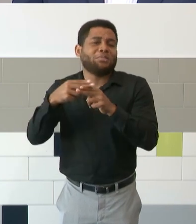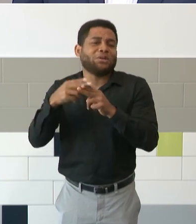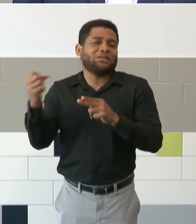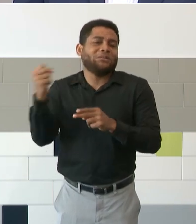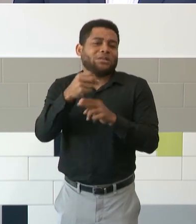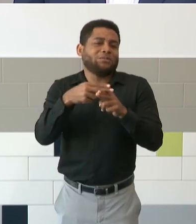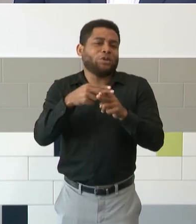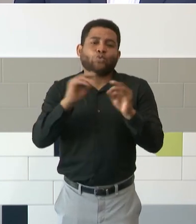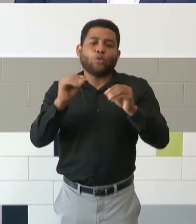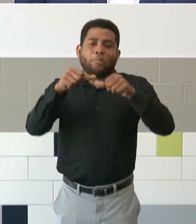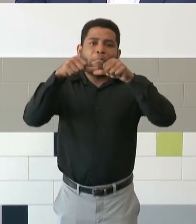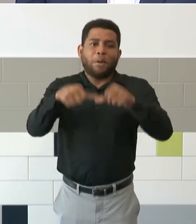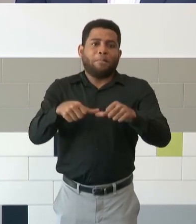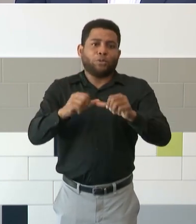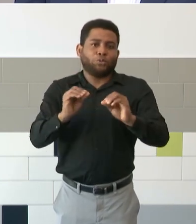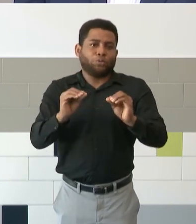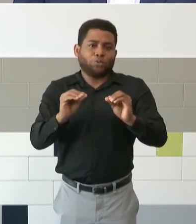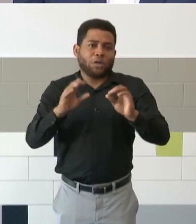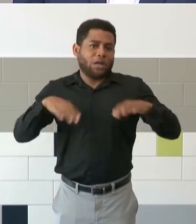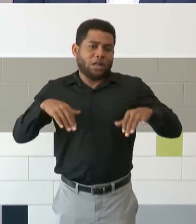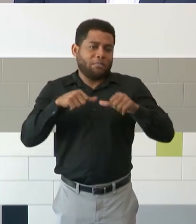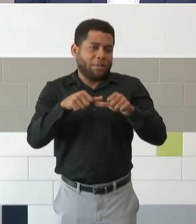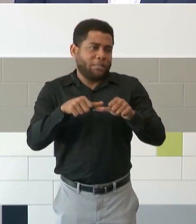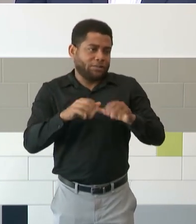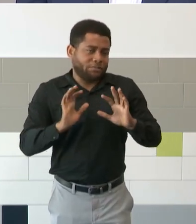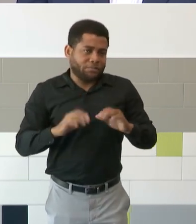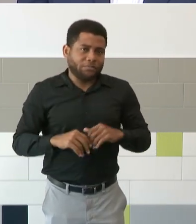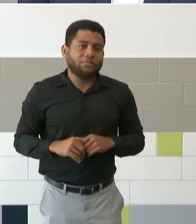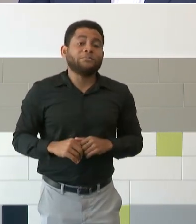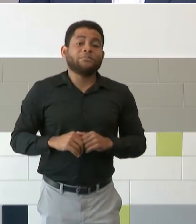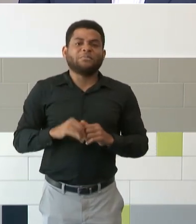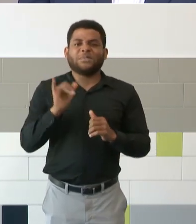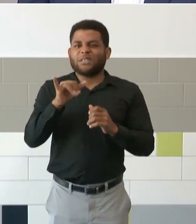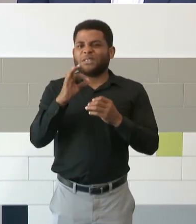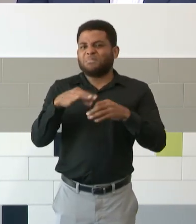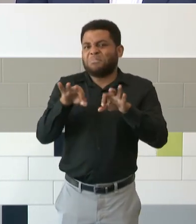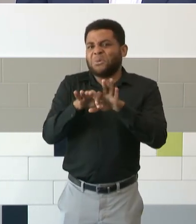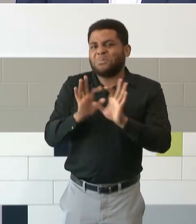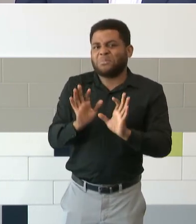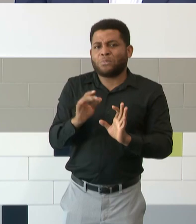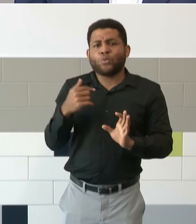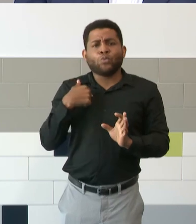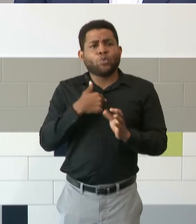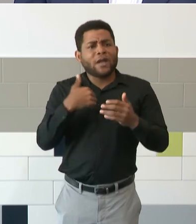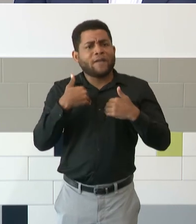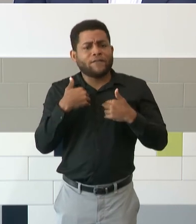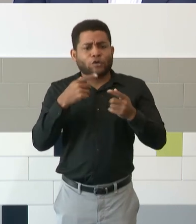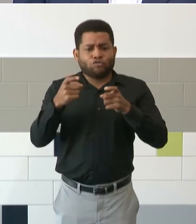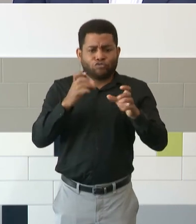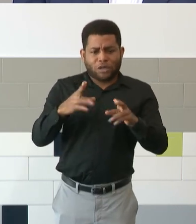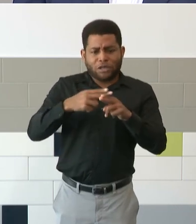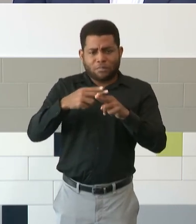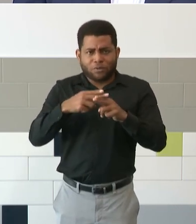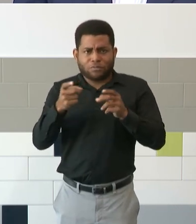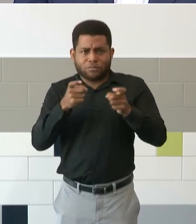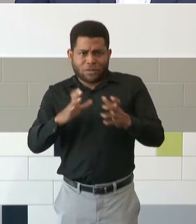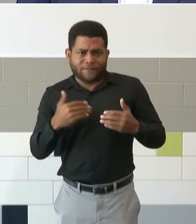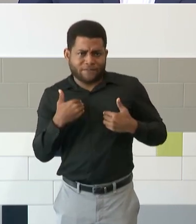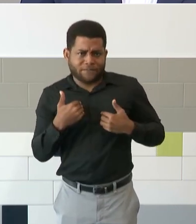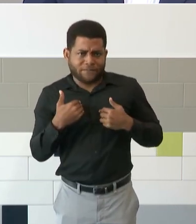but it matters not because we have a director. Okay. Yep, thank you.